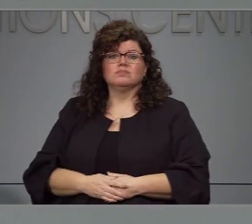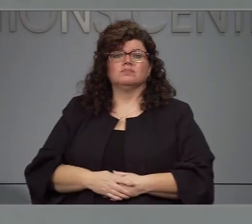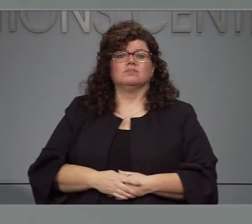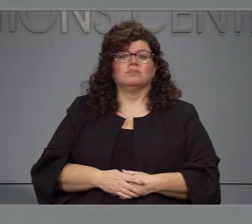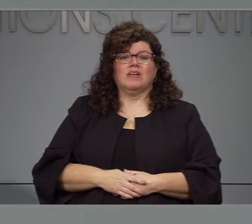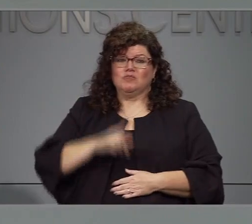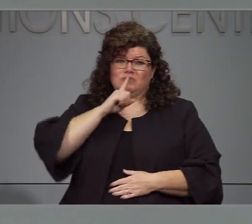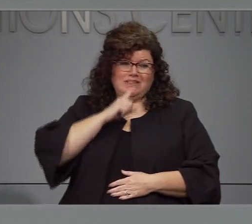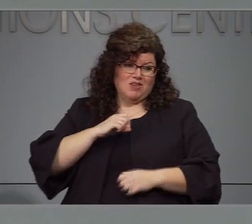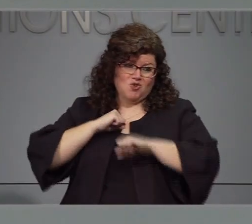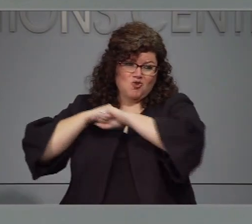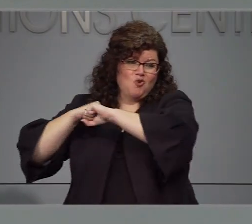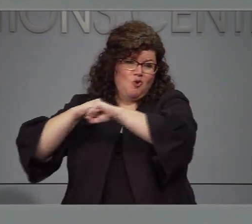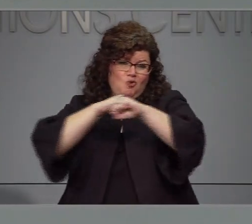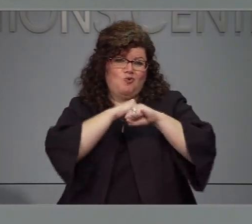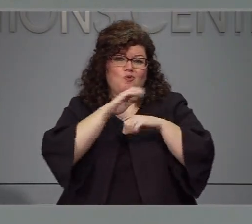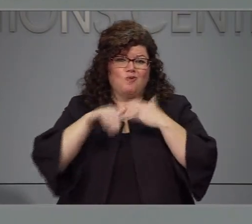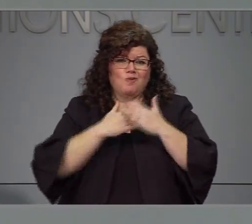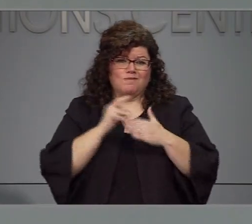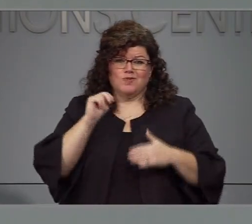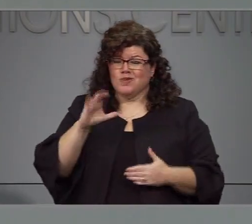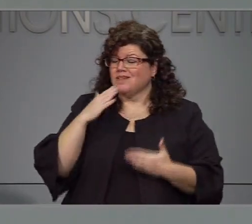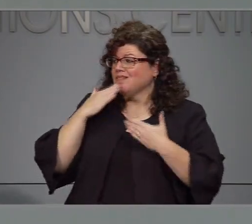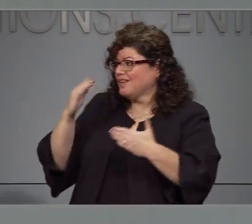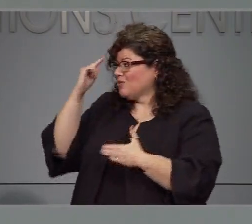guardians of North Carolina. Thank you, Governor.